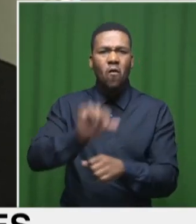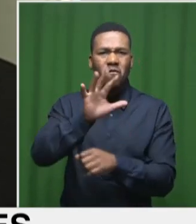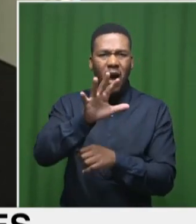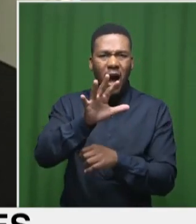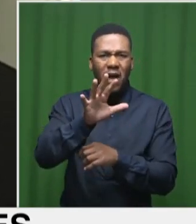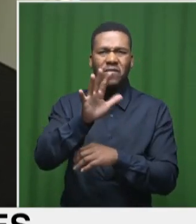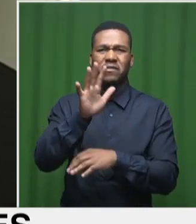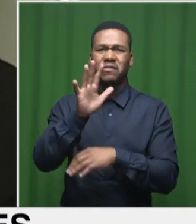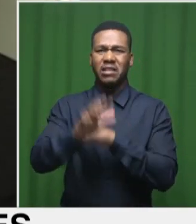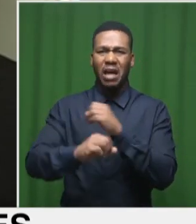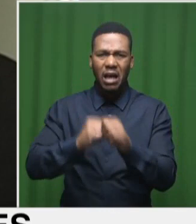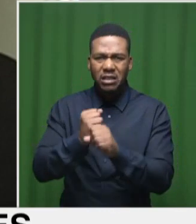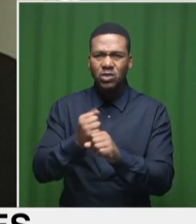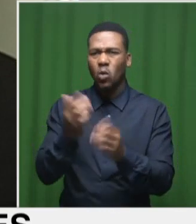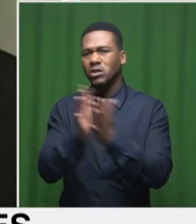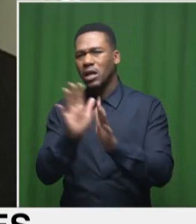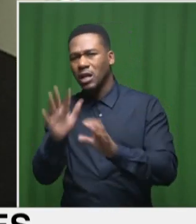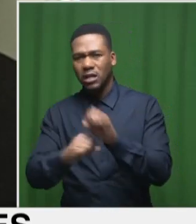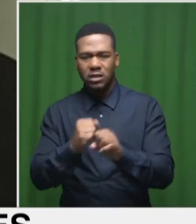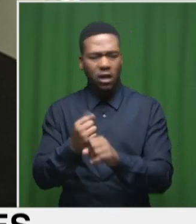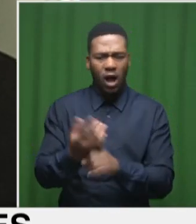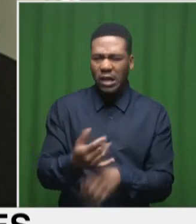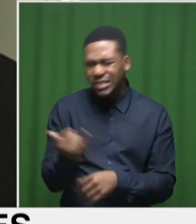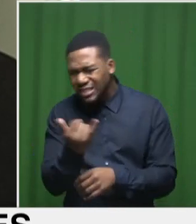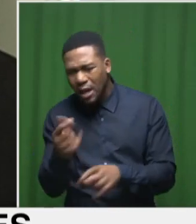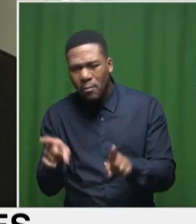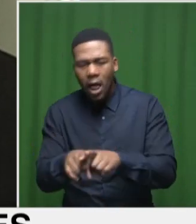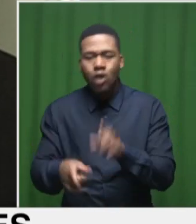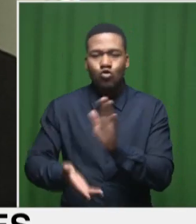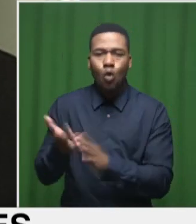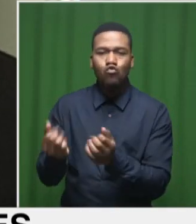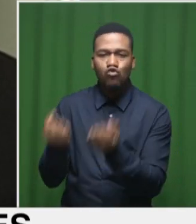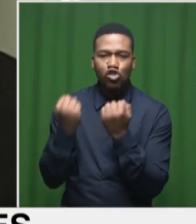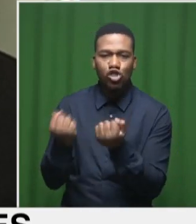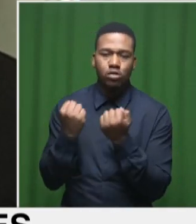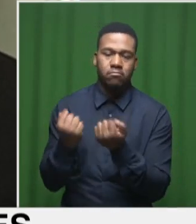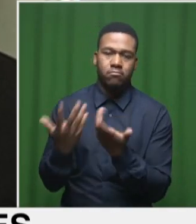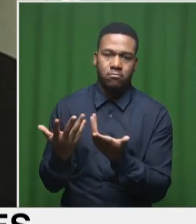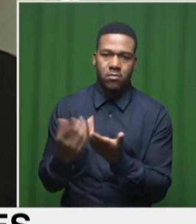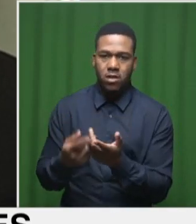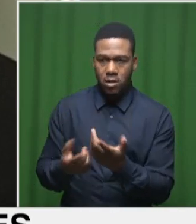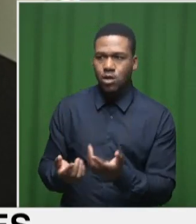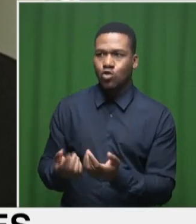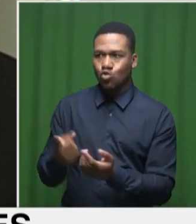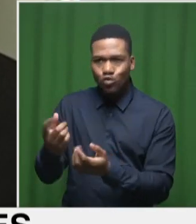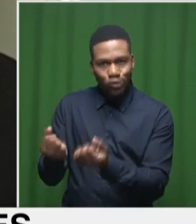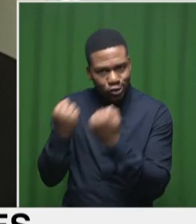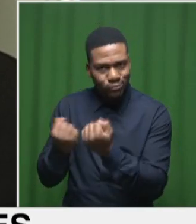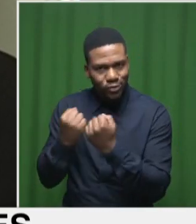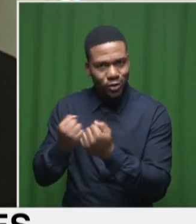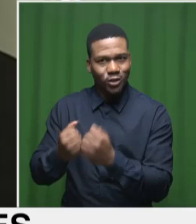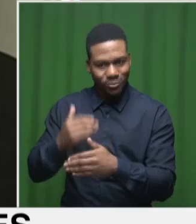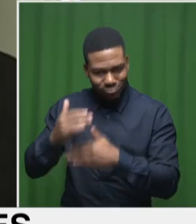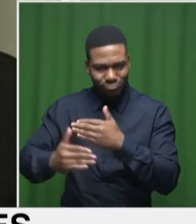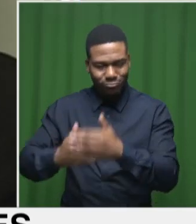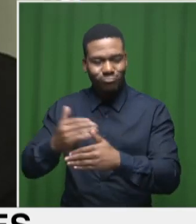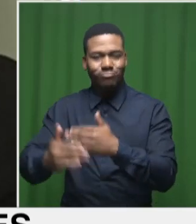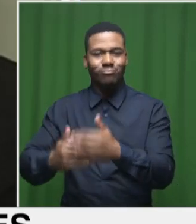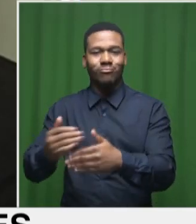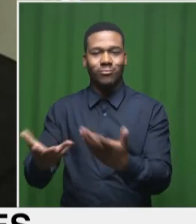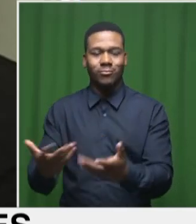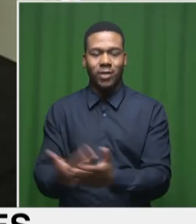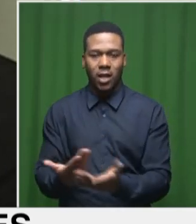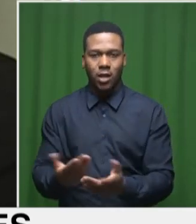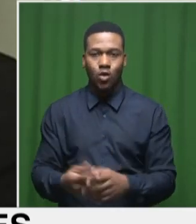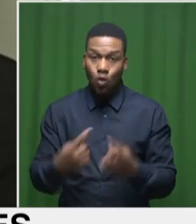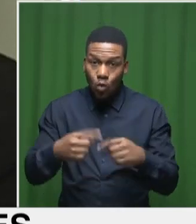need to go every day. Maintenance. We want people to work on themselves. If they're coming in every 2 or 3 months, we can work in